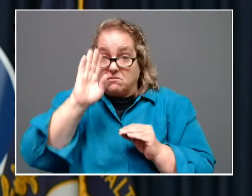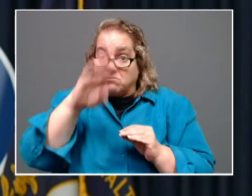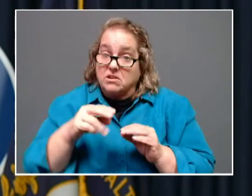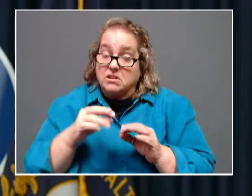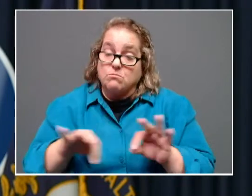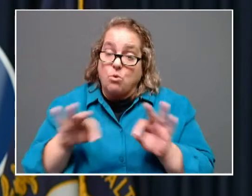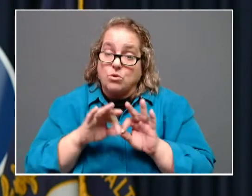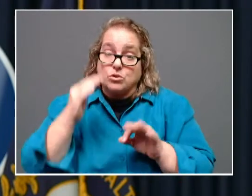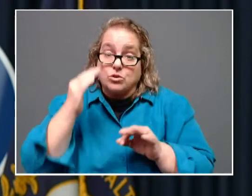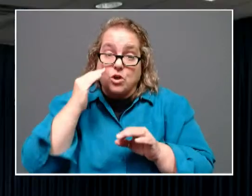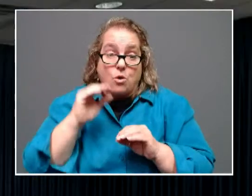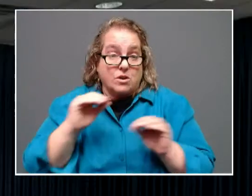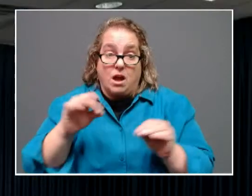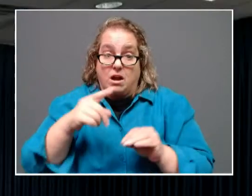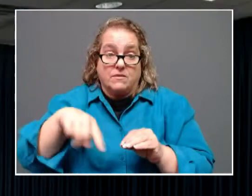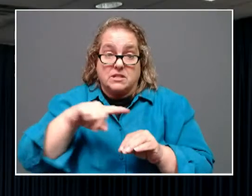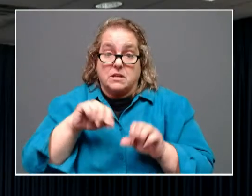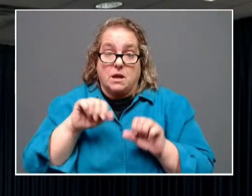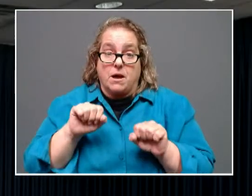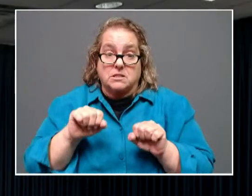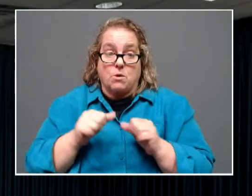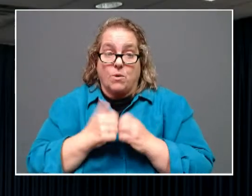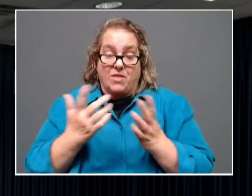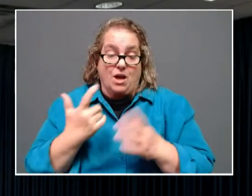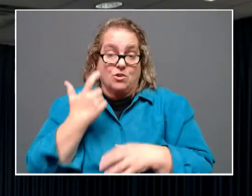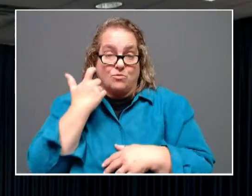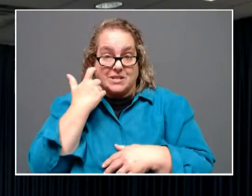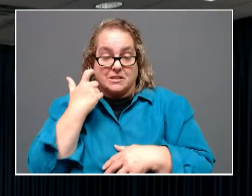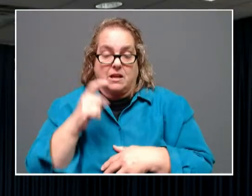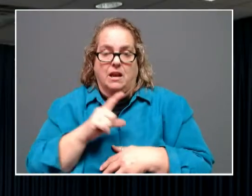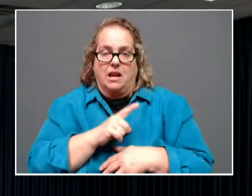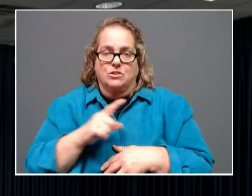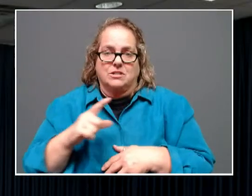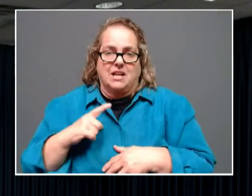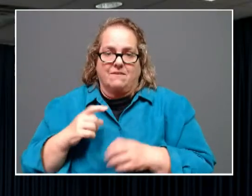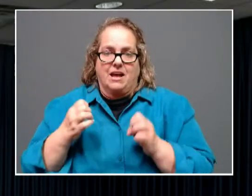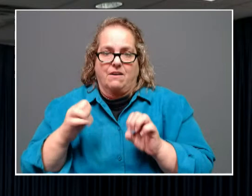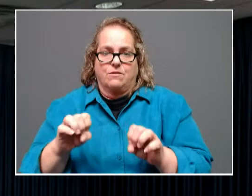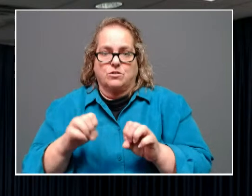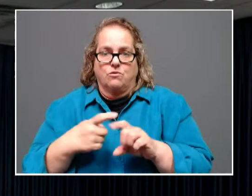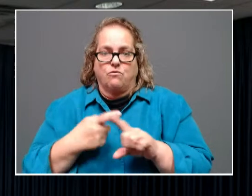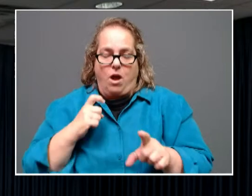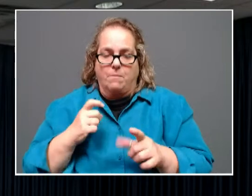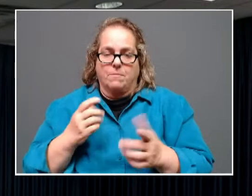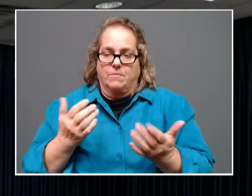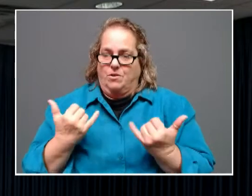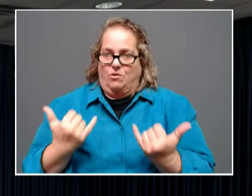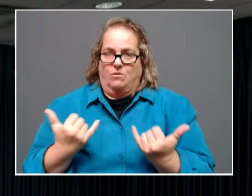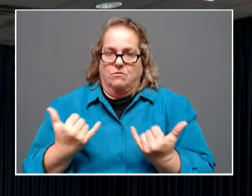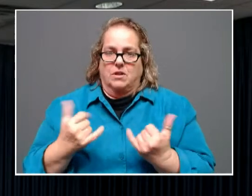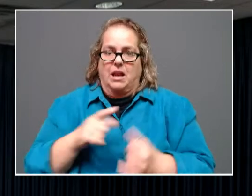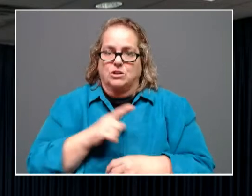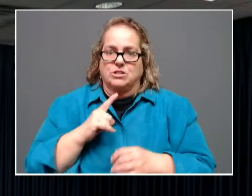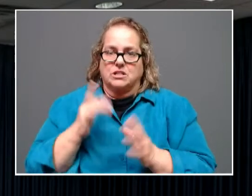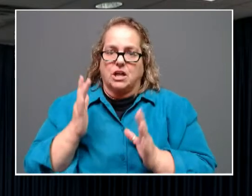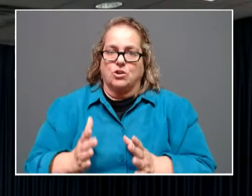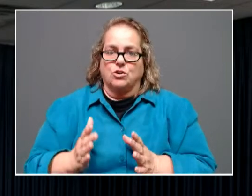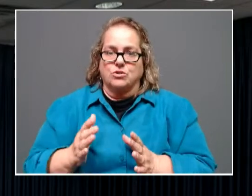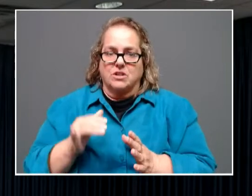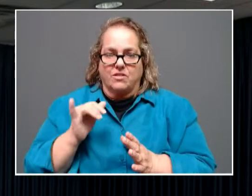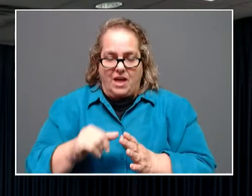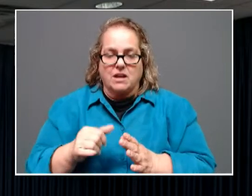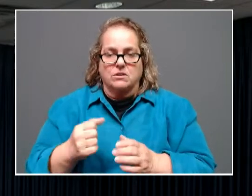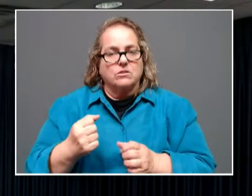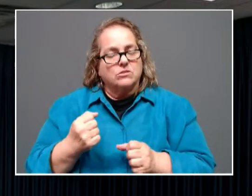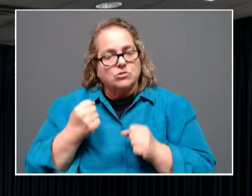possible without recent legislation efforts from the local administration that have further strengthened the local